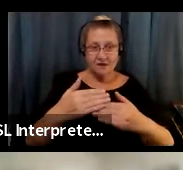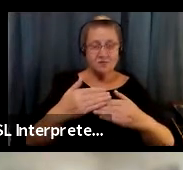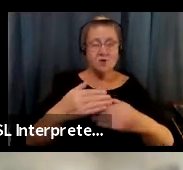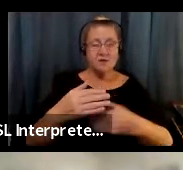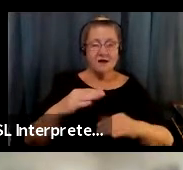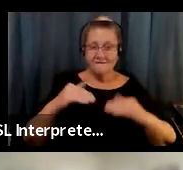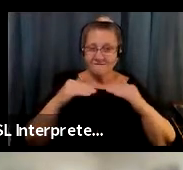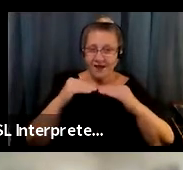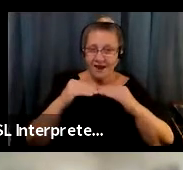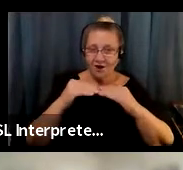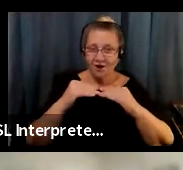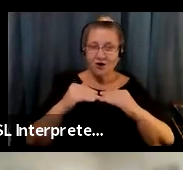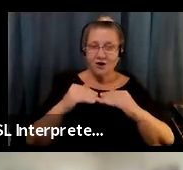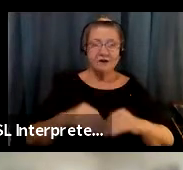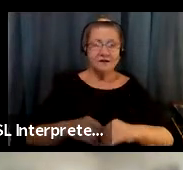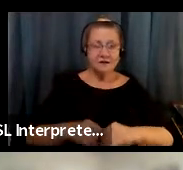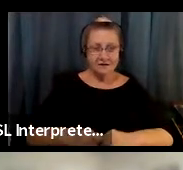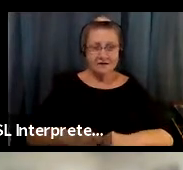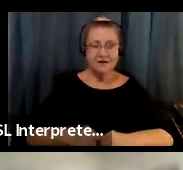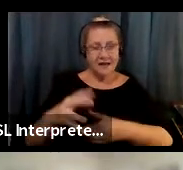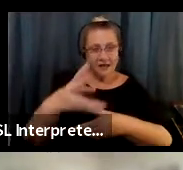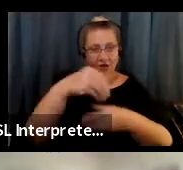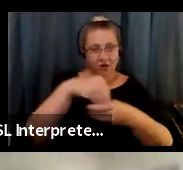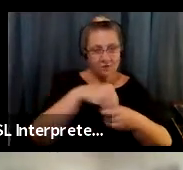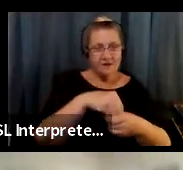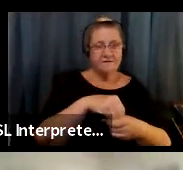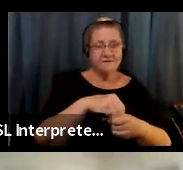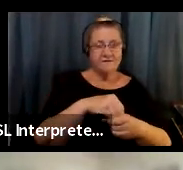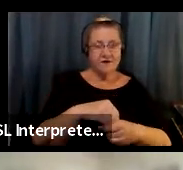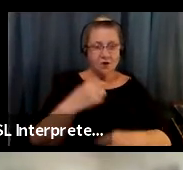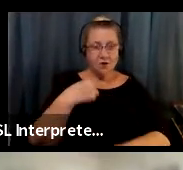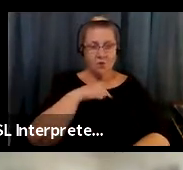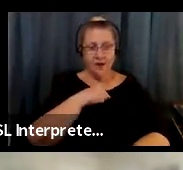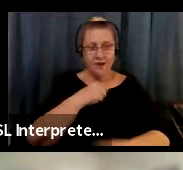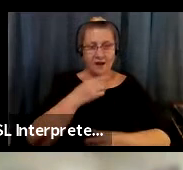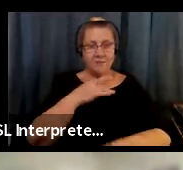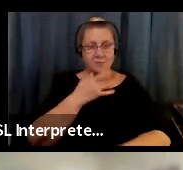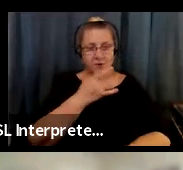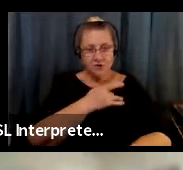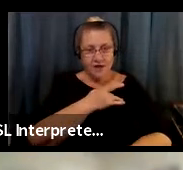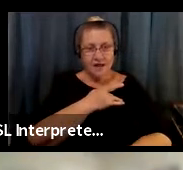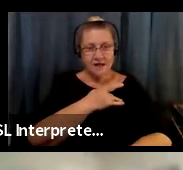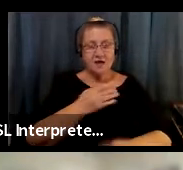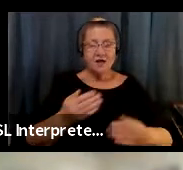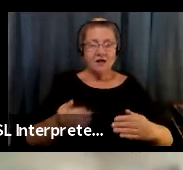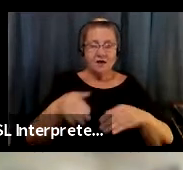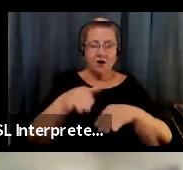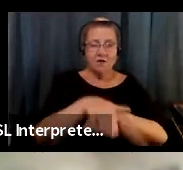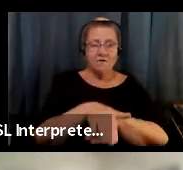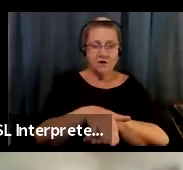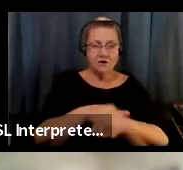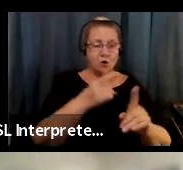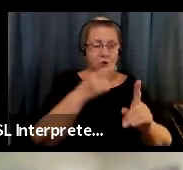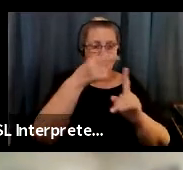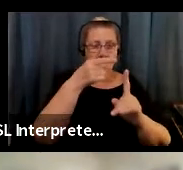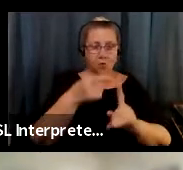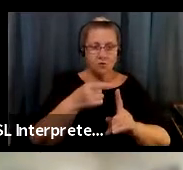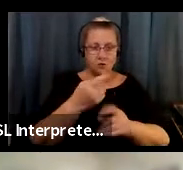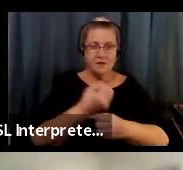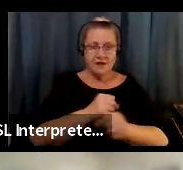They really, we all really appreciated the overarching safety, equity, and transparency goals, which we